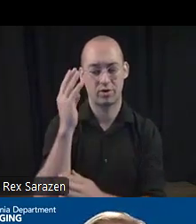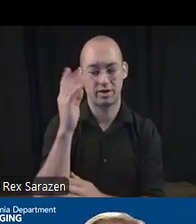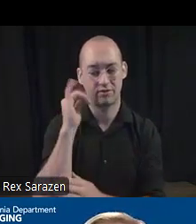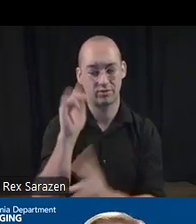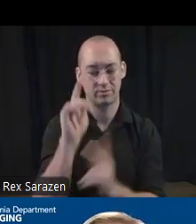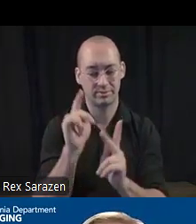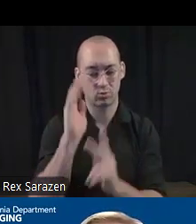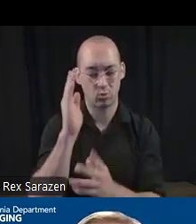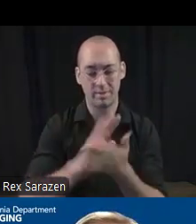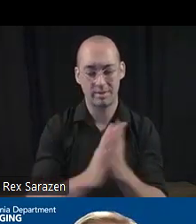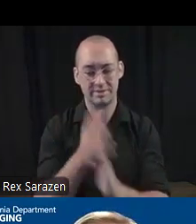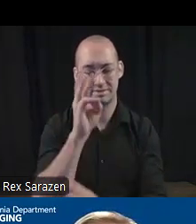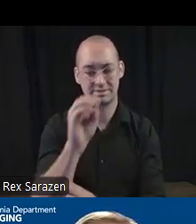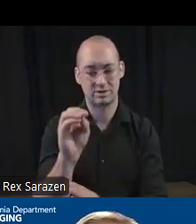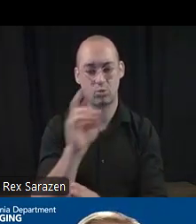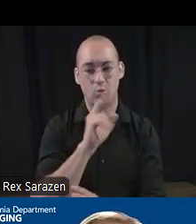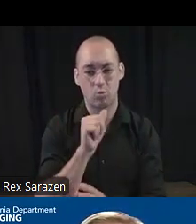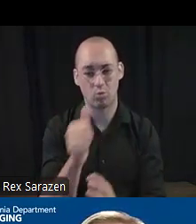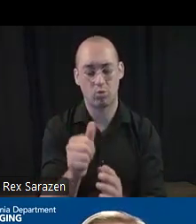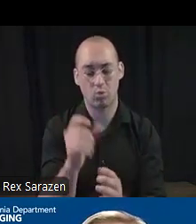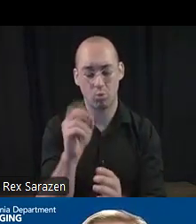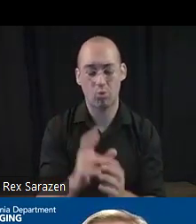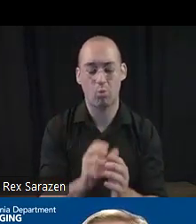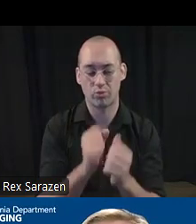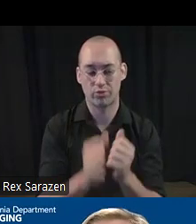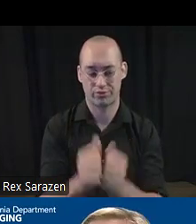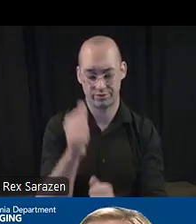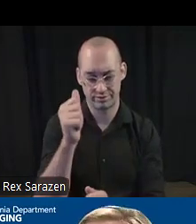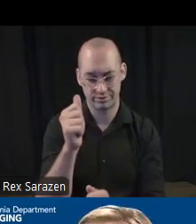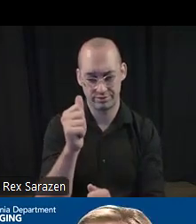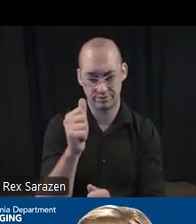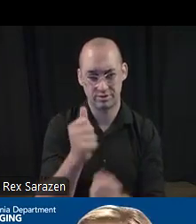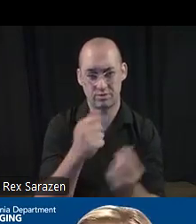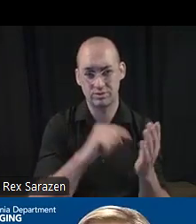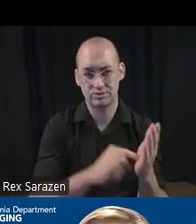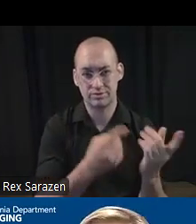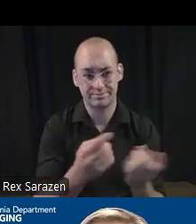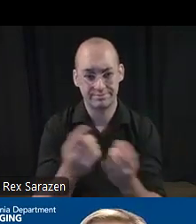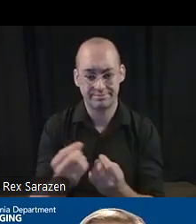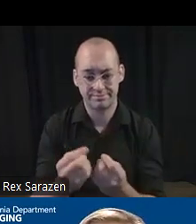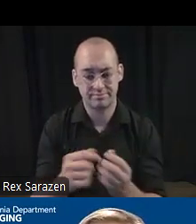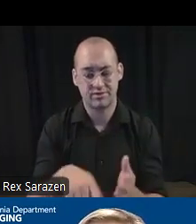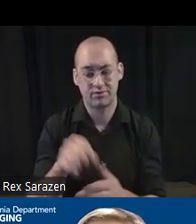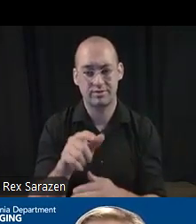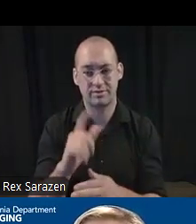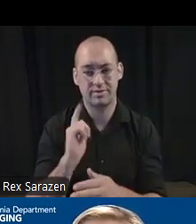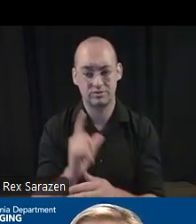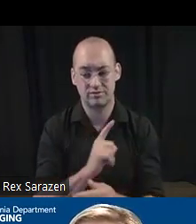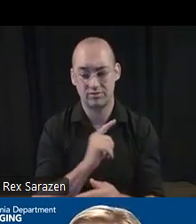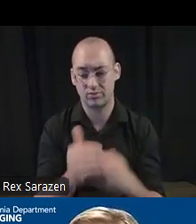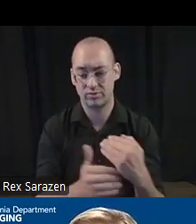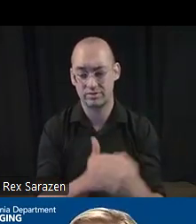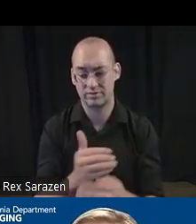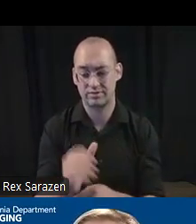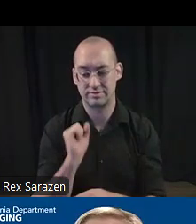older. What started as an initiative then moved into the legislative process with Senate Bill